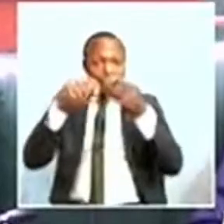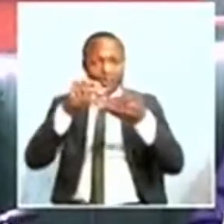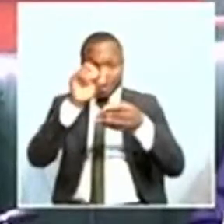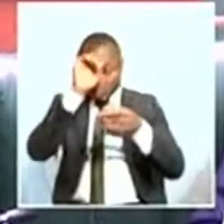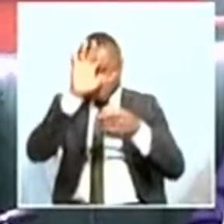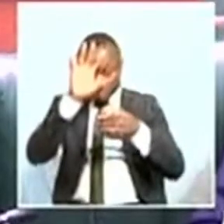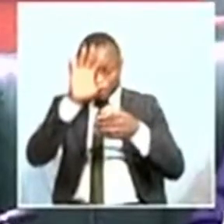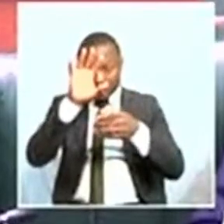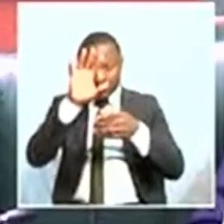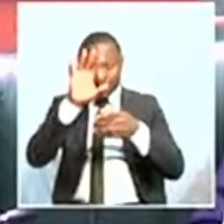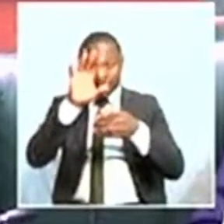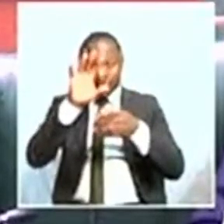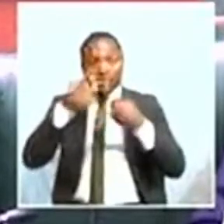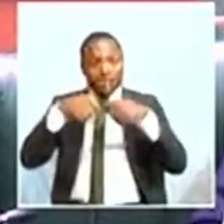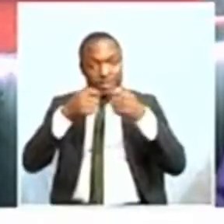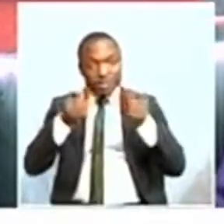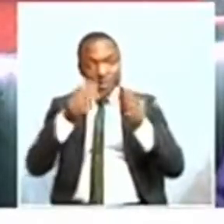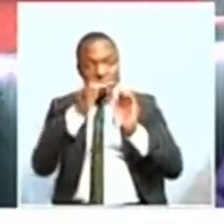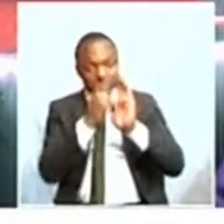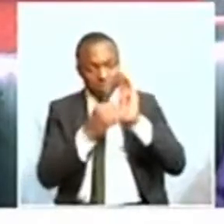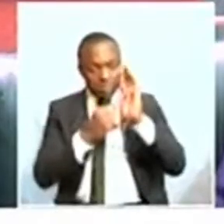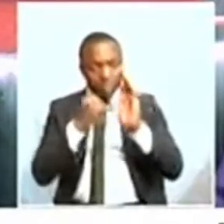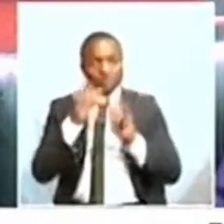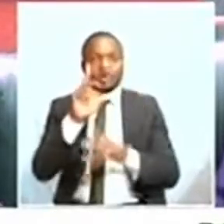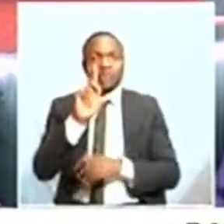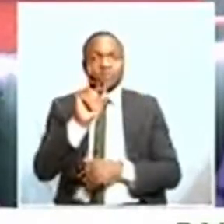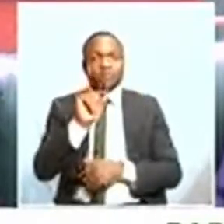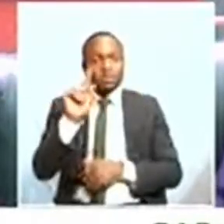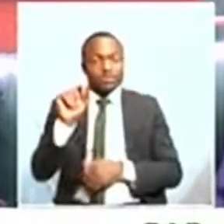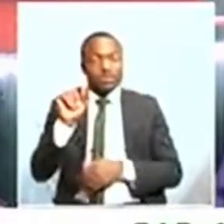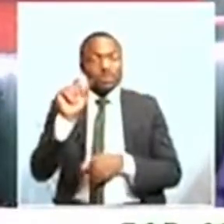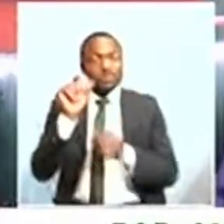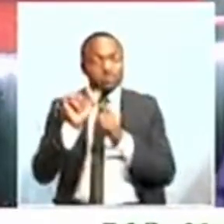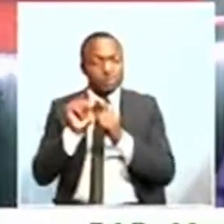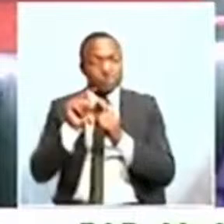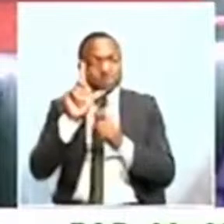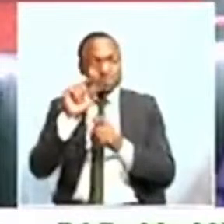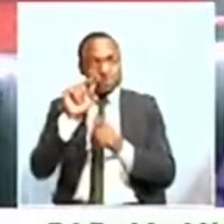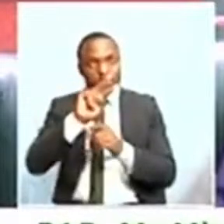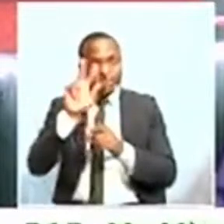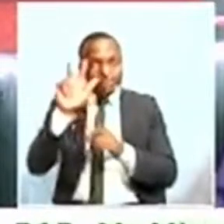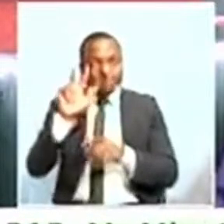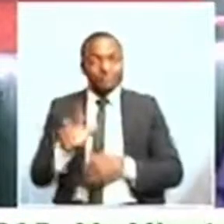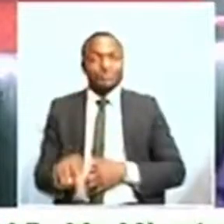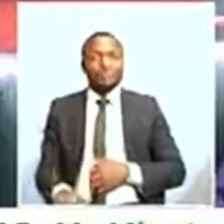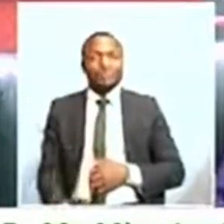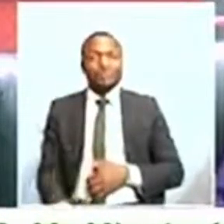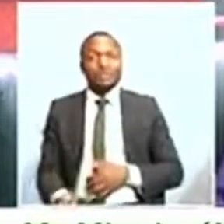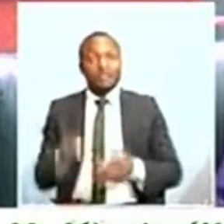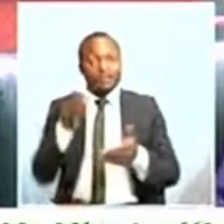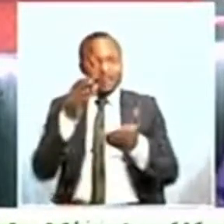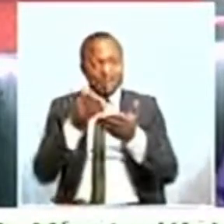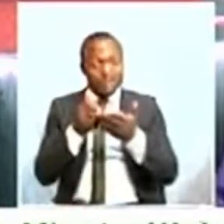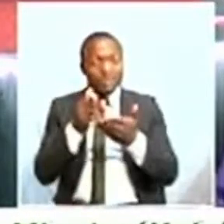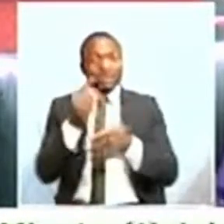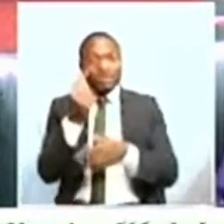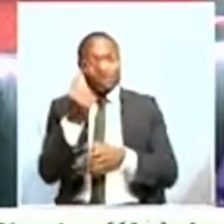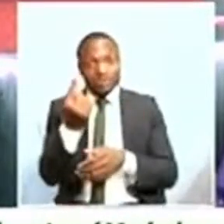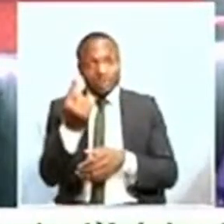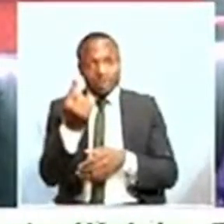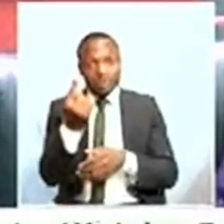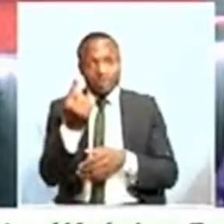were opened from January 2020 to December 2023. And these are, number 1,